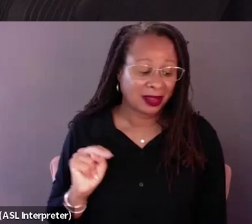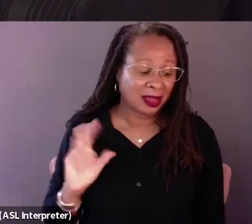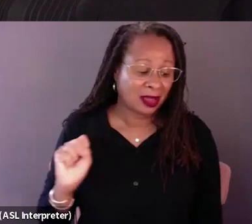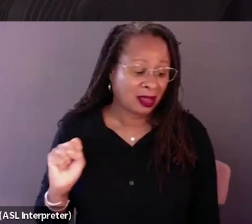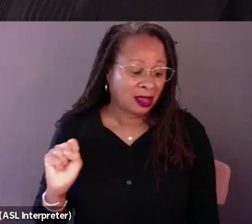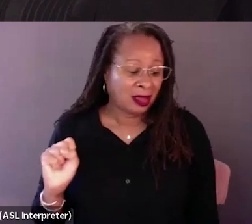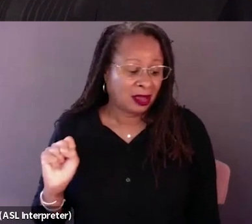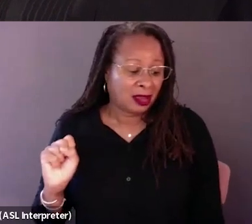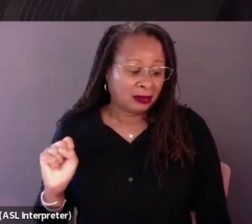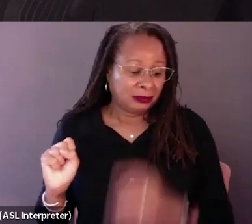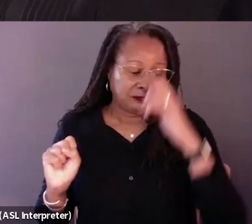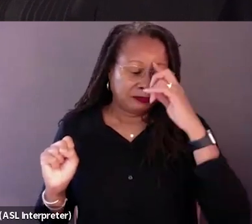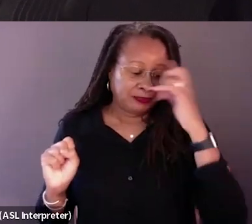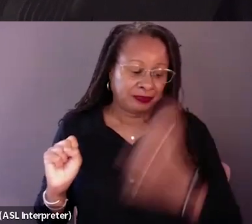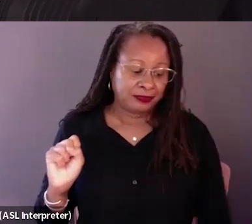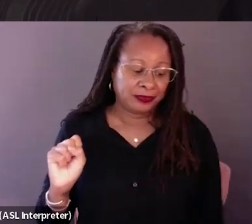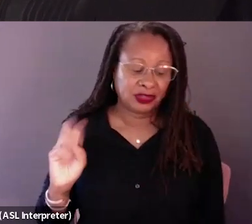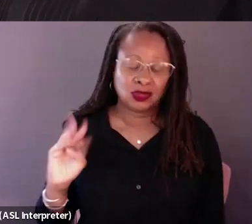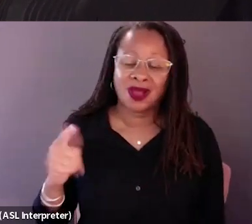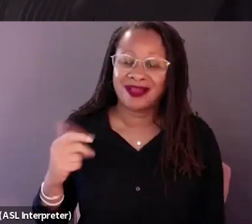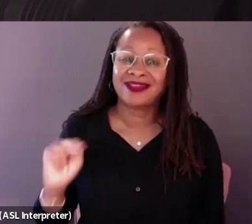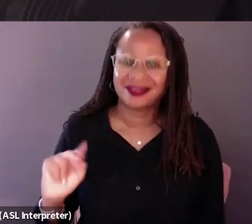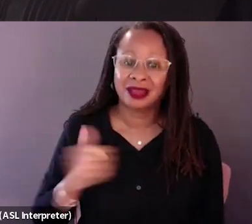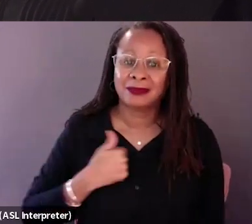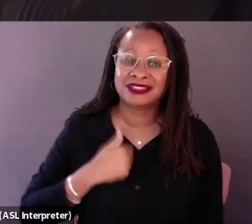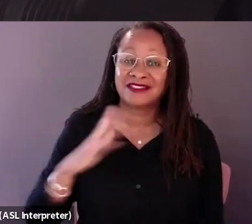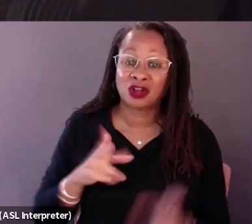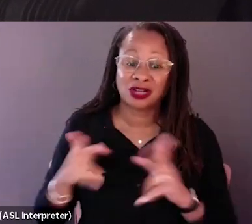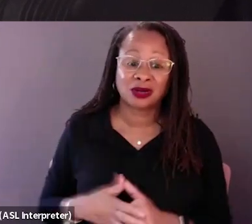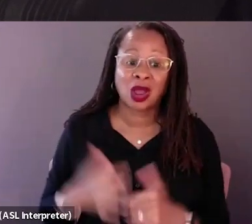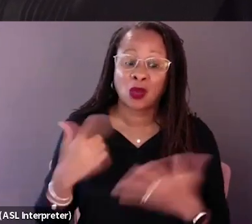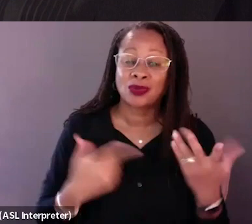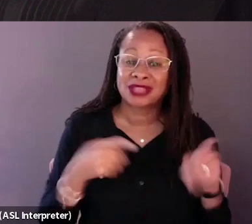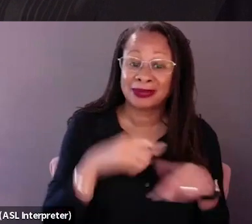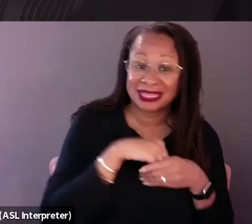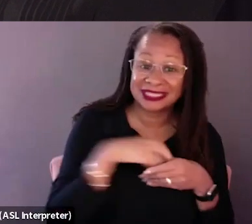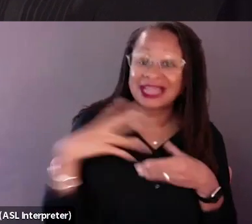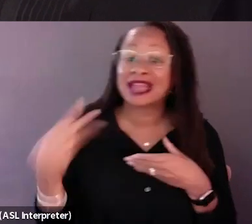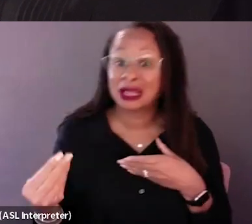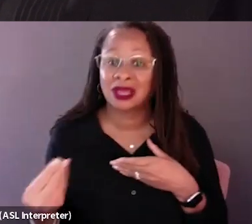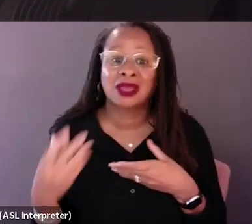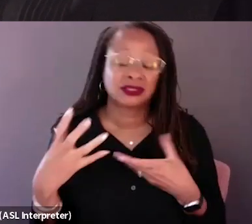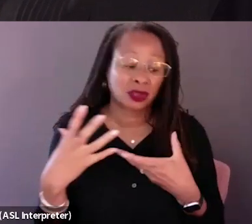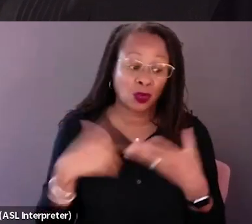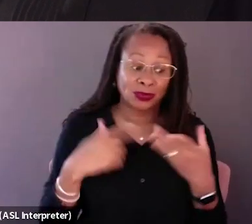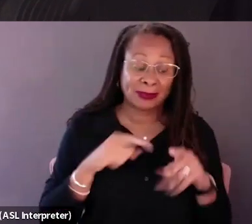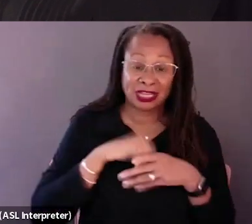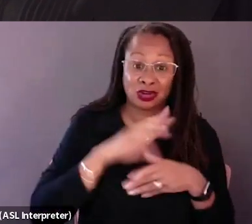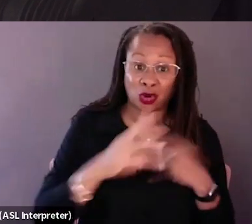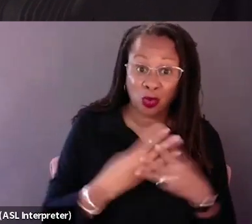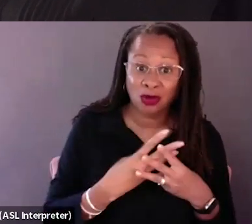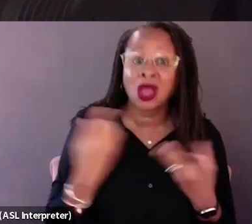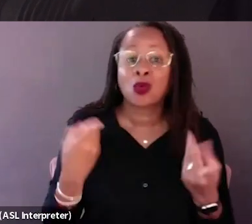tried to think of like inside, outside, like what was happening in her world and what was happening outside in the world. And to try to figure out, you